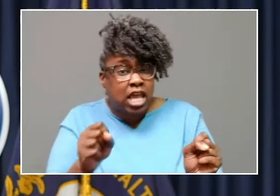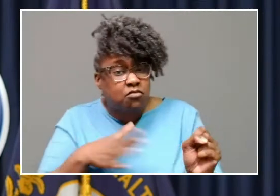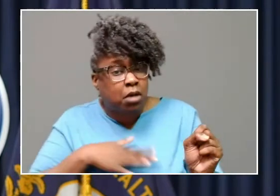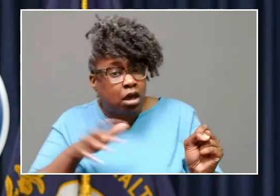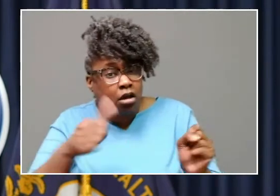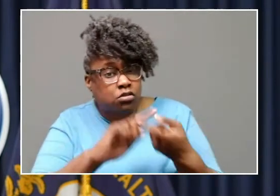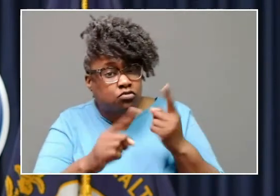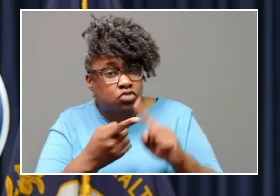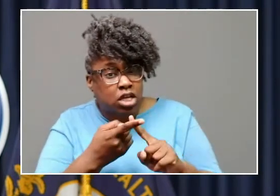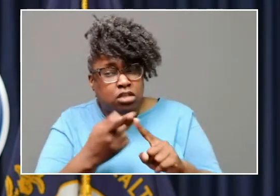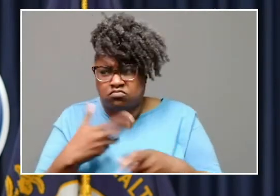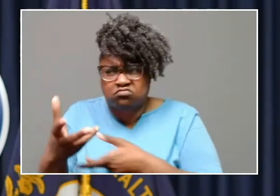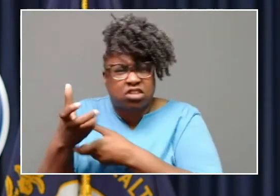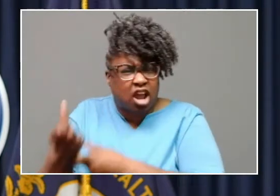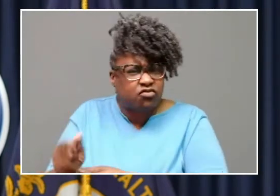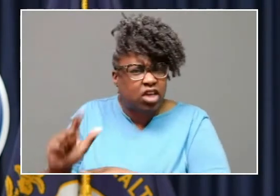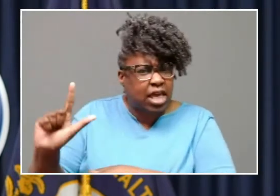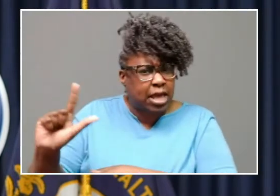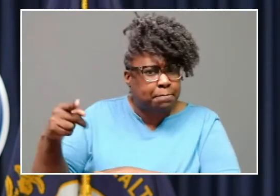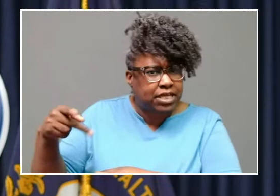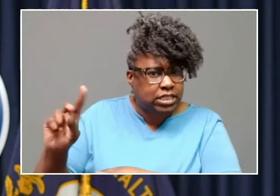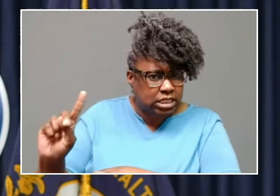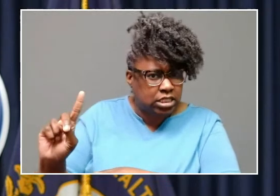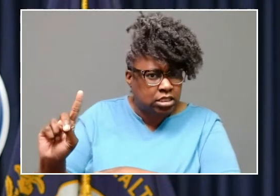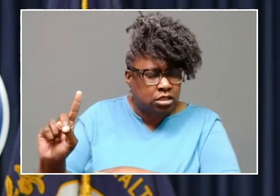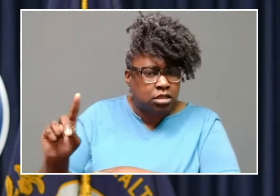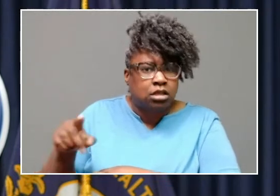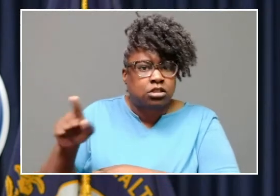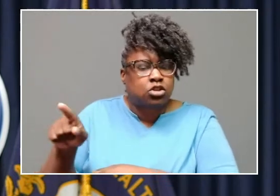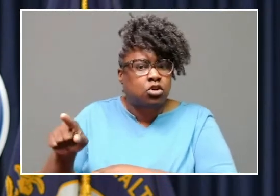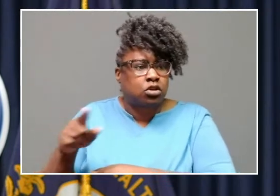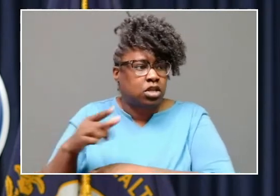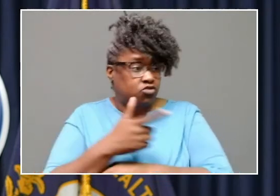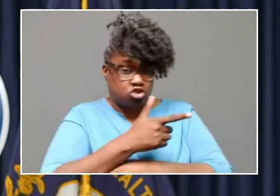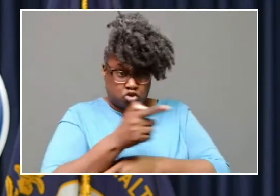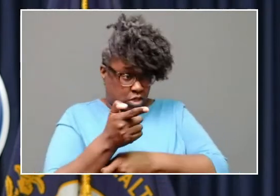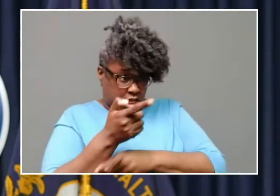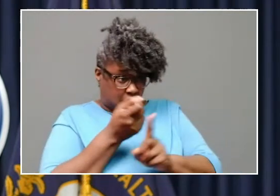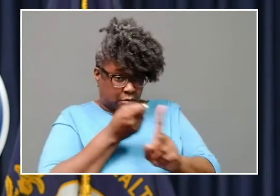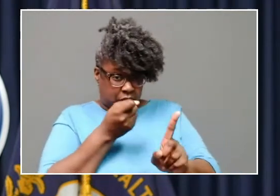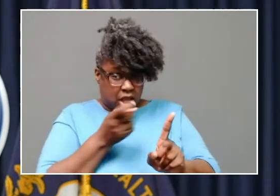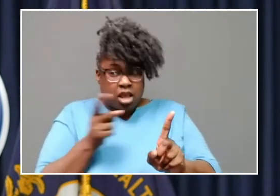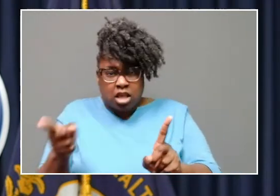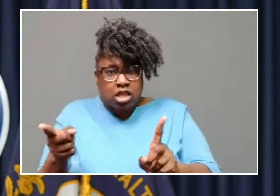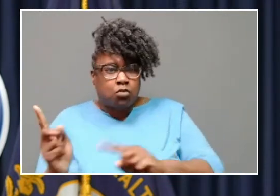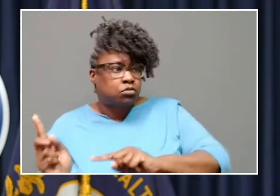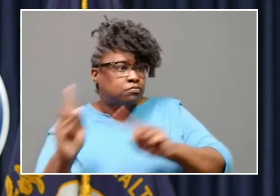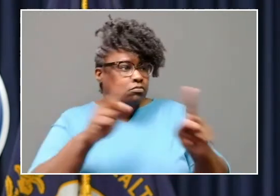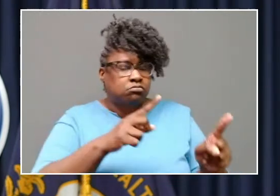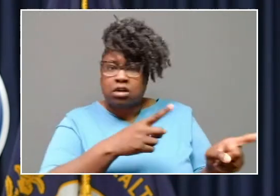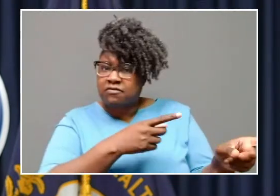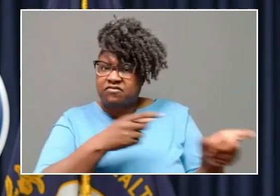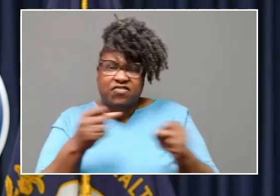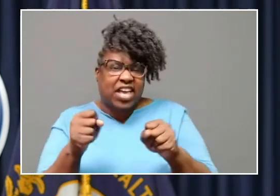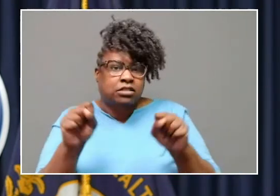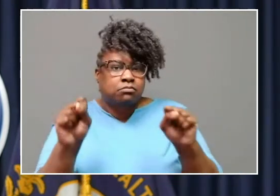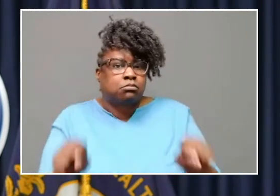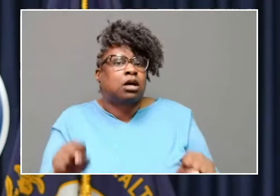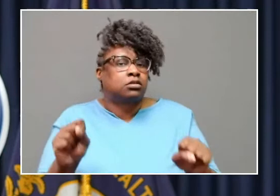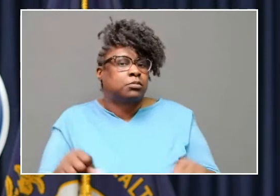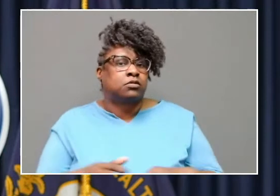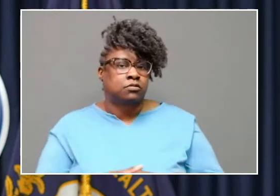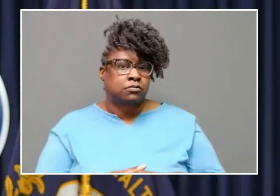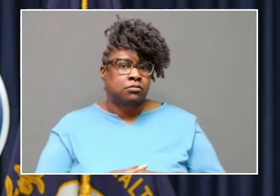LMPD will do their very best in situations like that. We'll get there as fast as they possibly can. And I